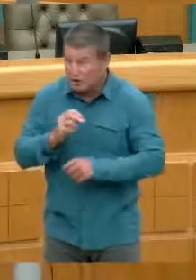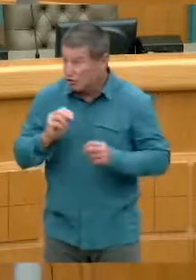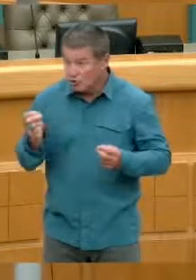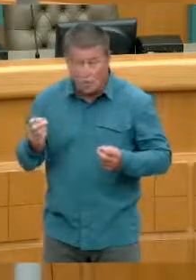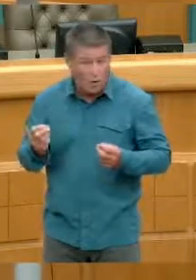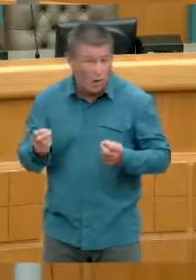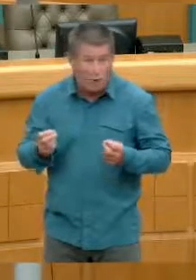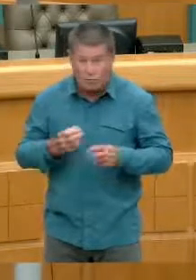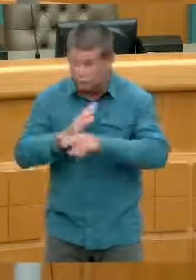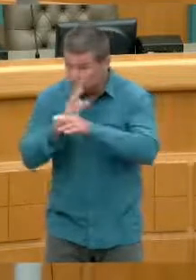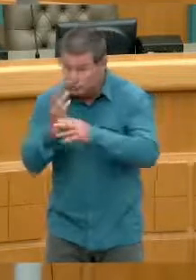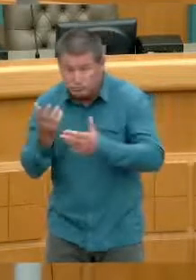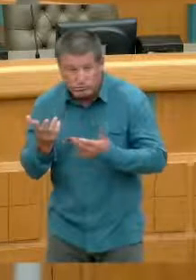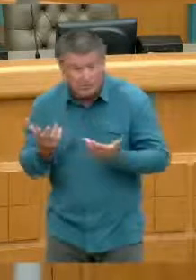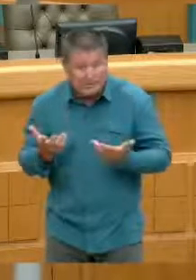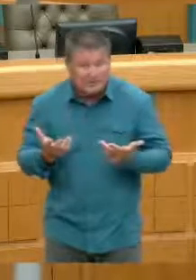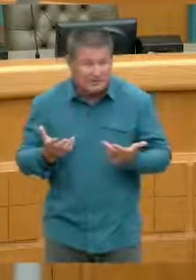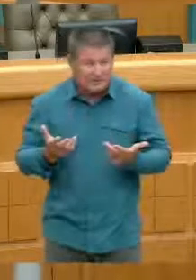no